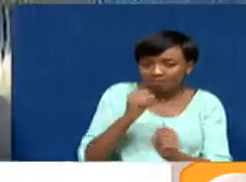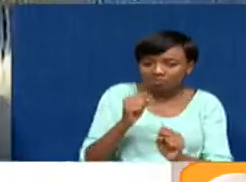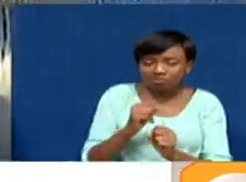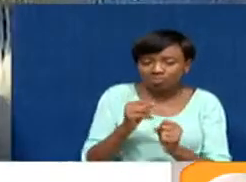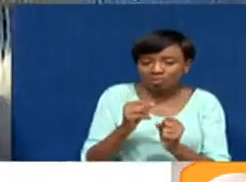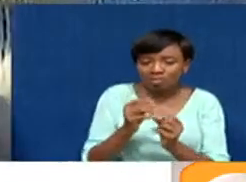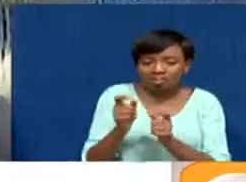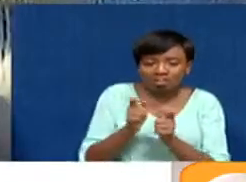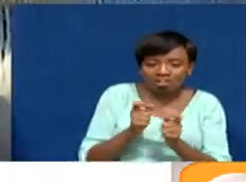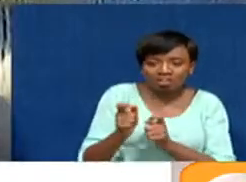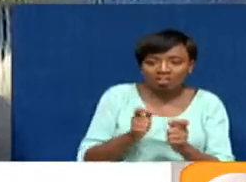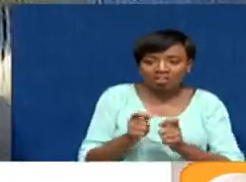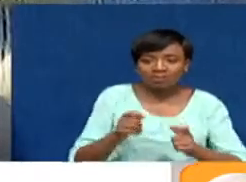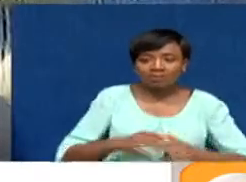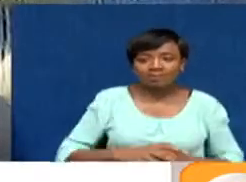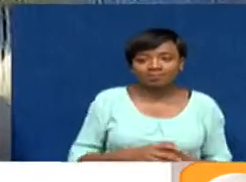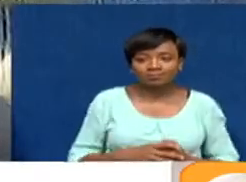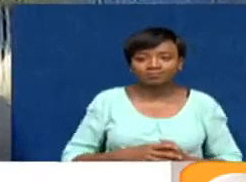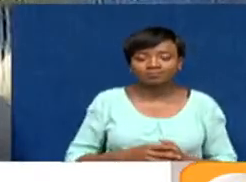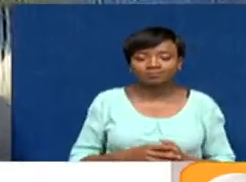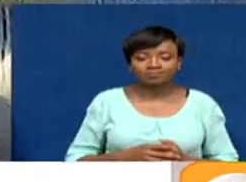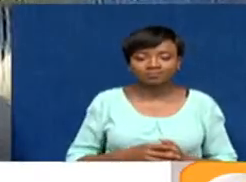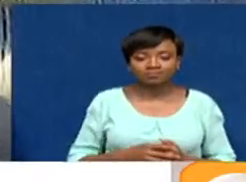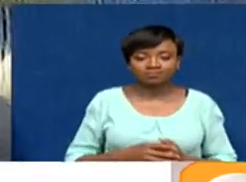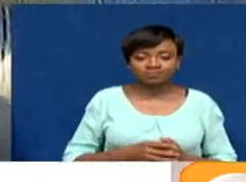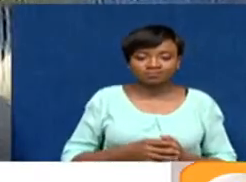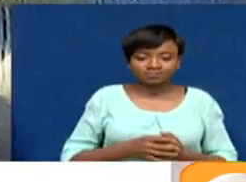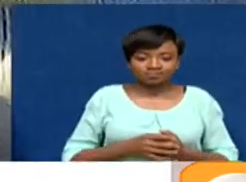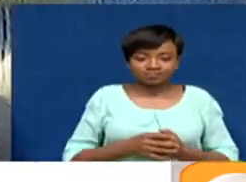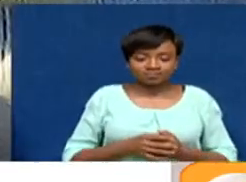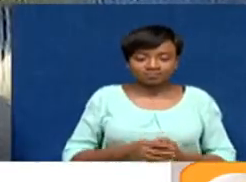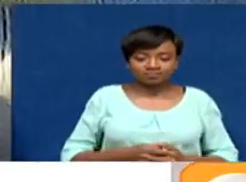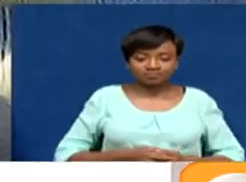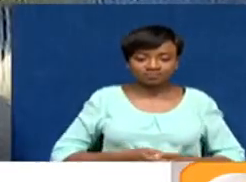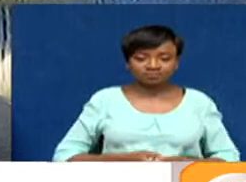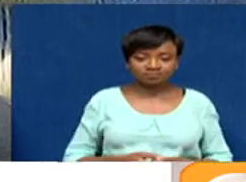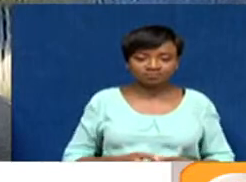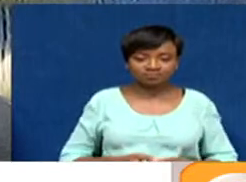You know, a working market, a real price working market actually makes sure that those shocks